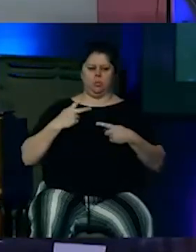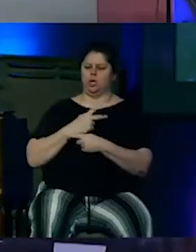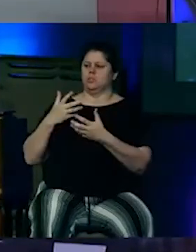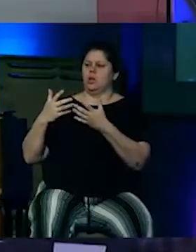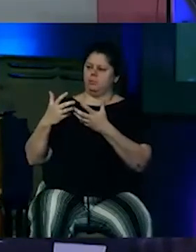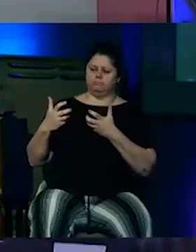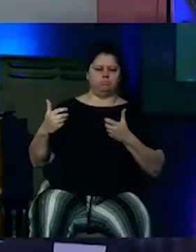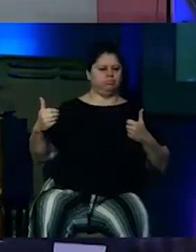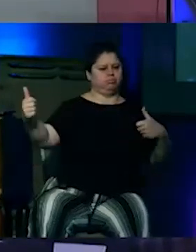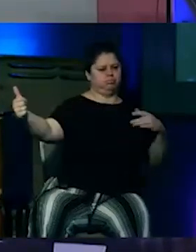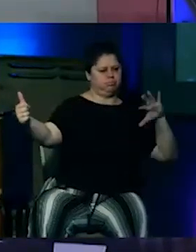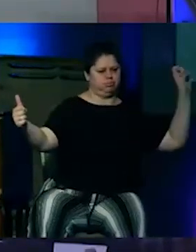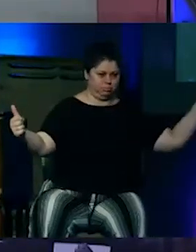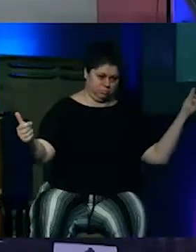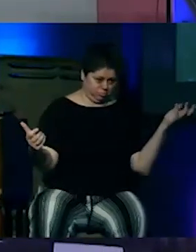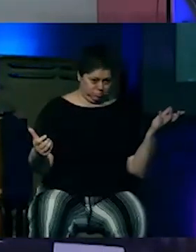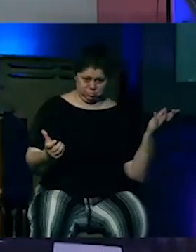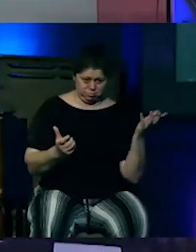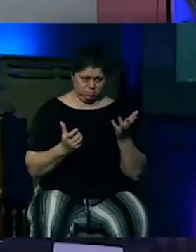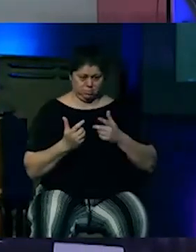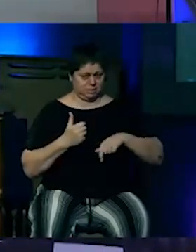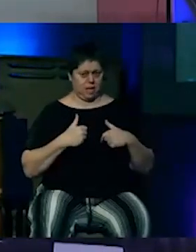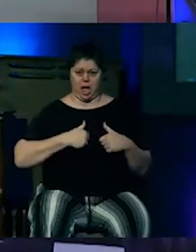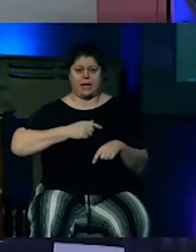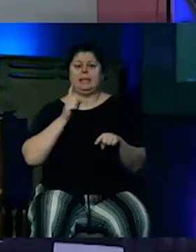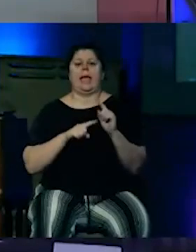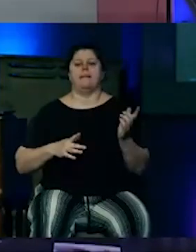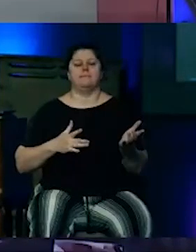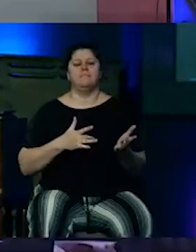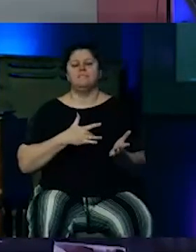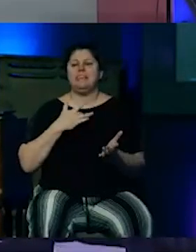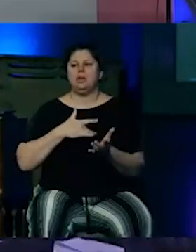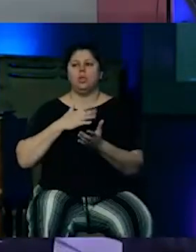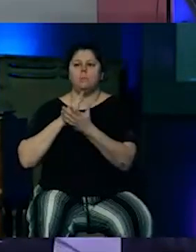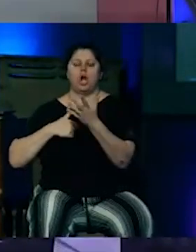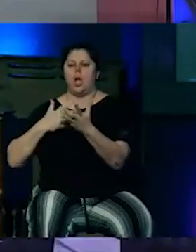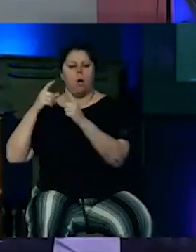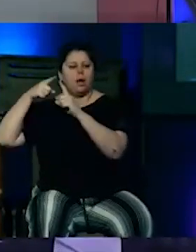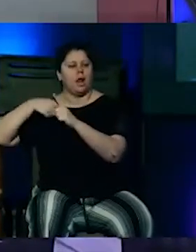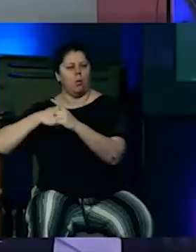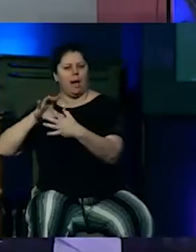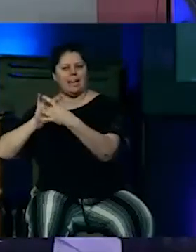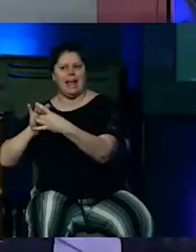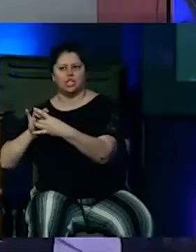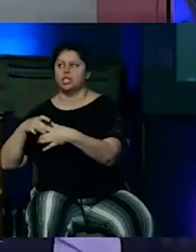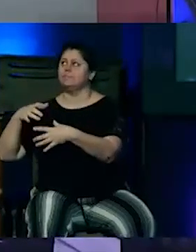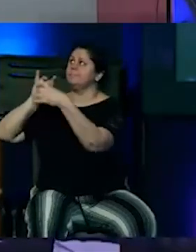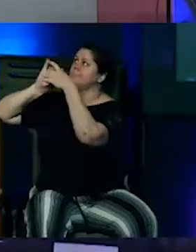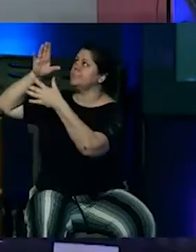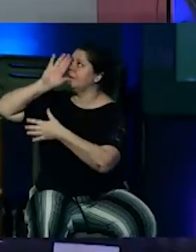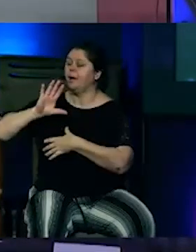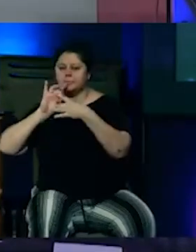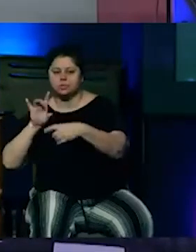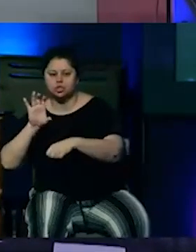you no longer are able to feel that which you wanted, which is the connection to everybody, to God, to the